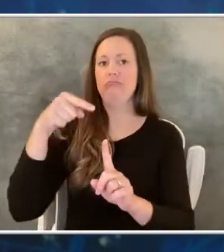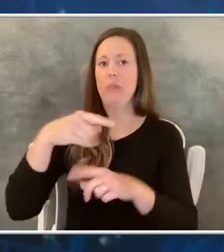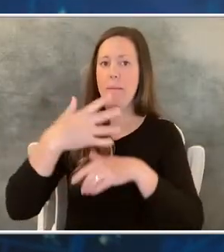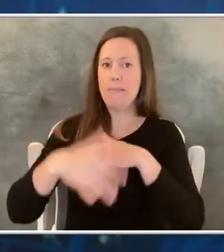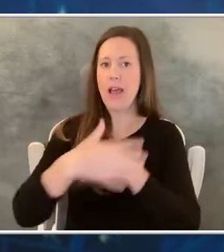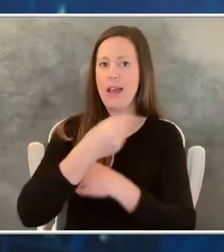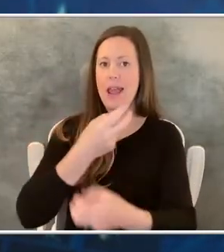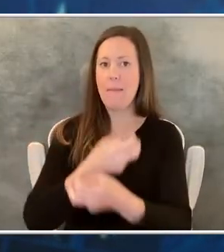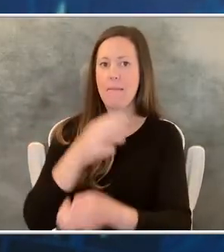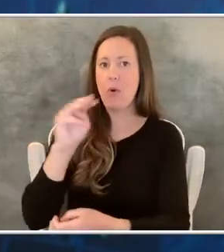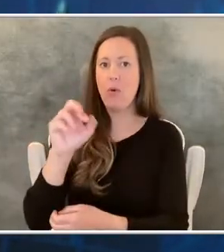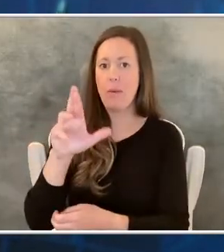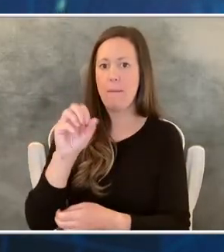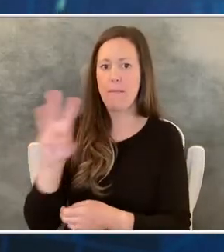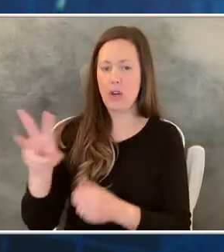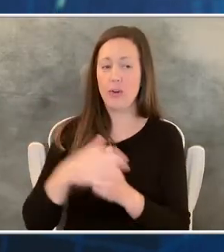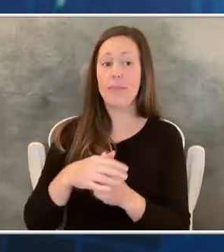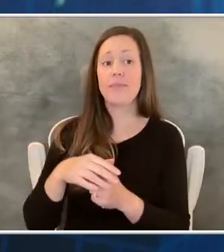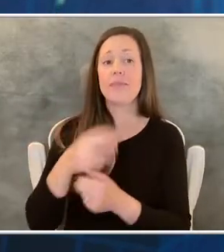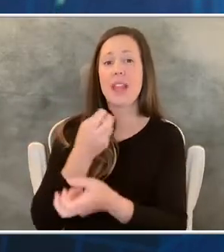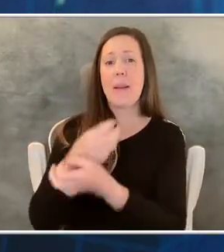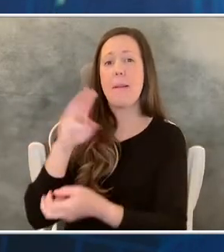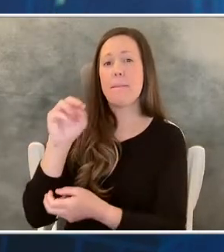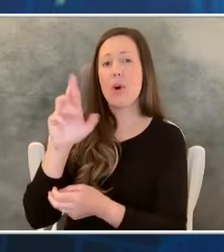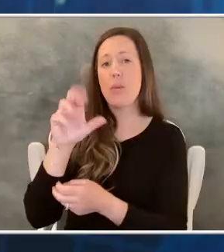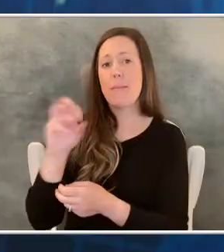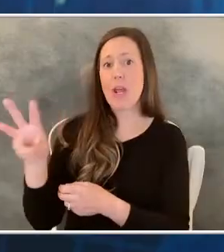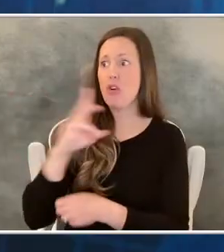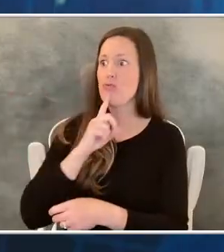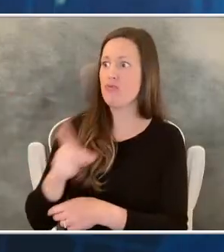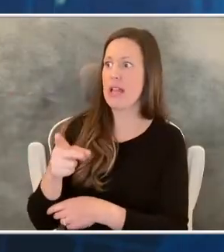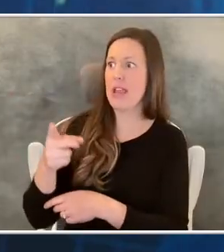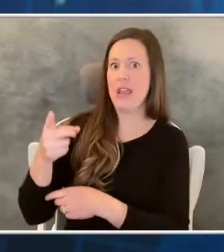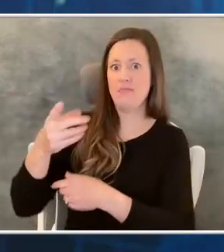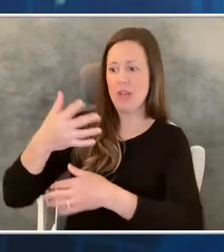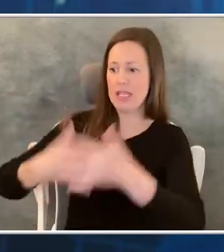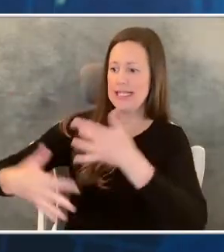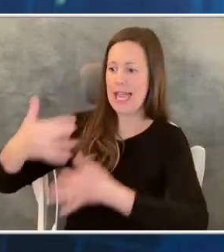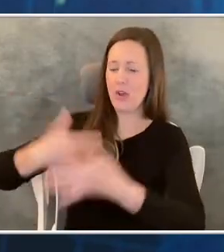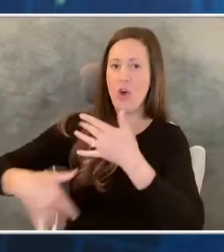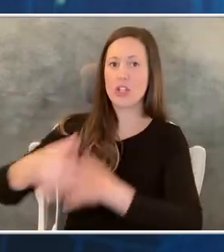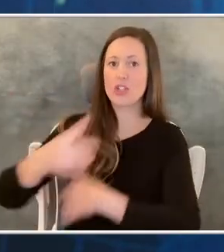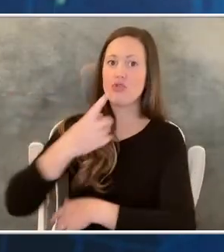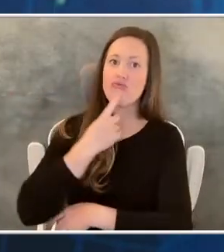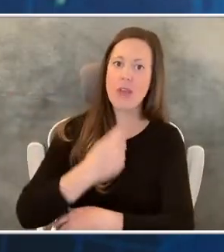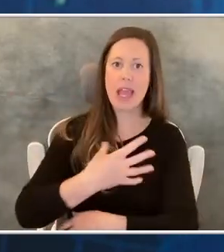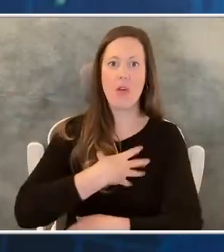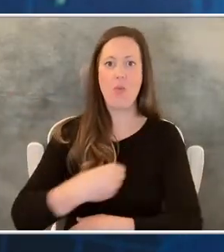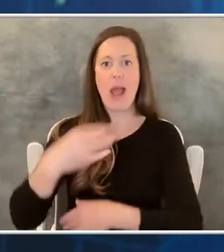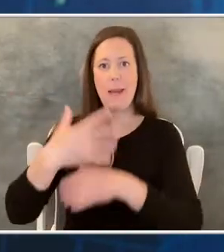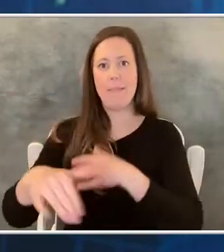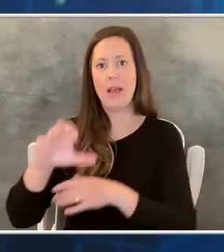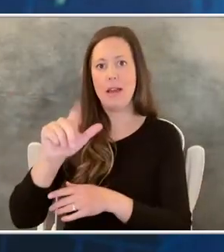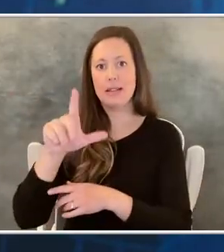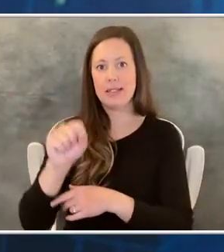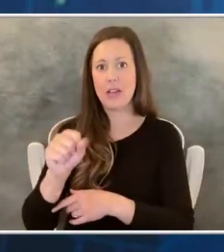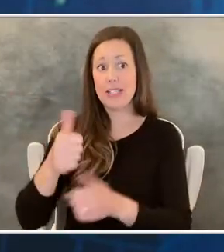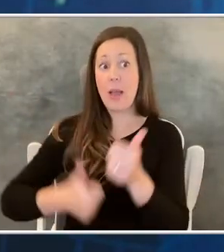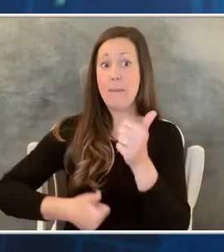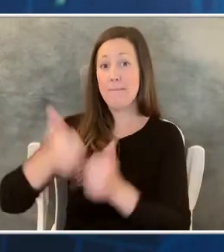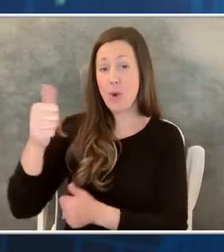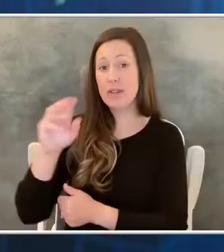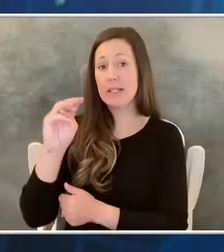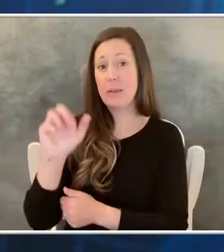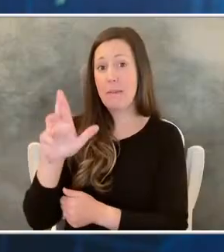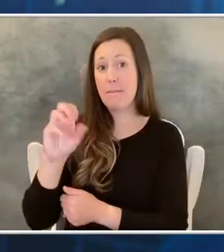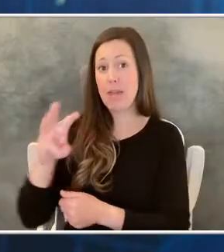where all blood cells, red blood cells, white blood cells, platelets are made. And most of the bone marrow is inside the hip bone. And inside